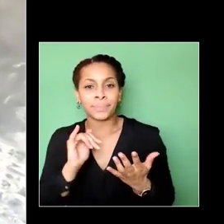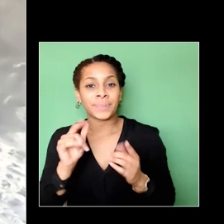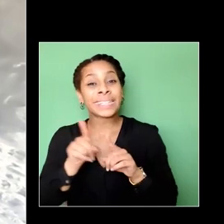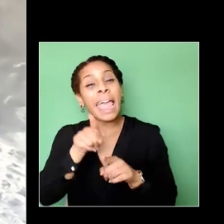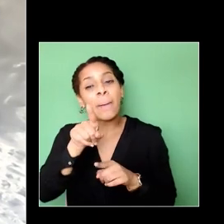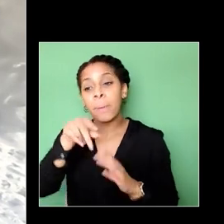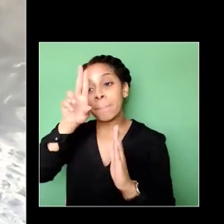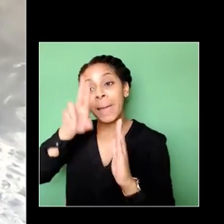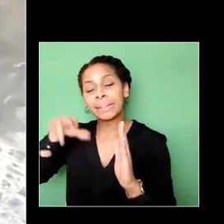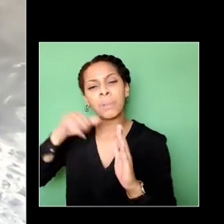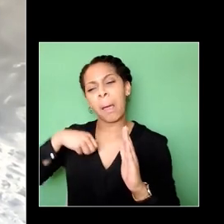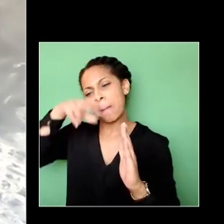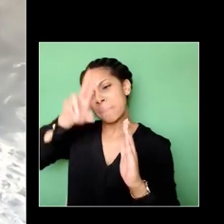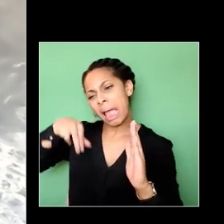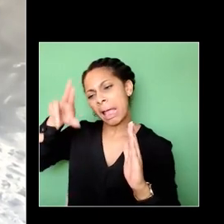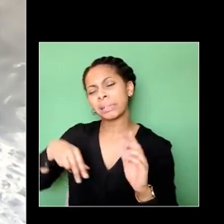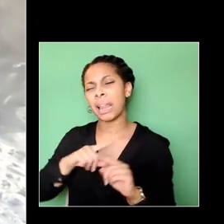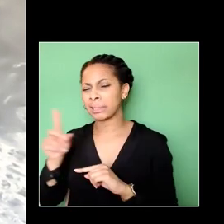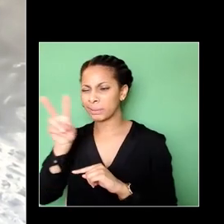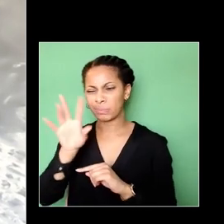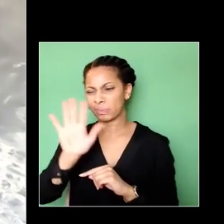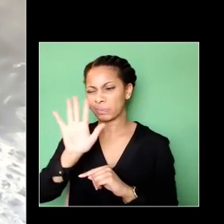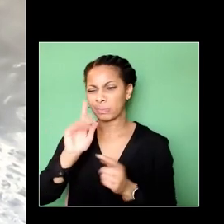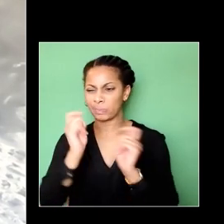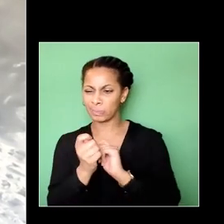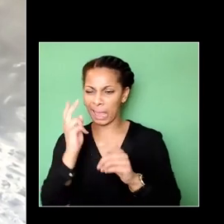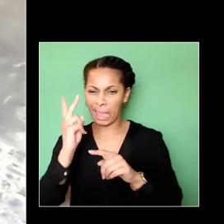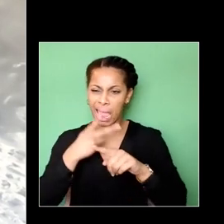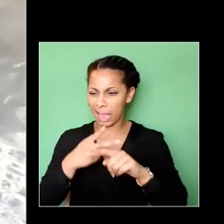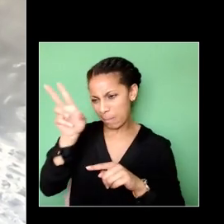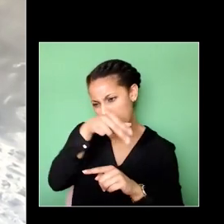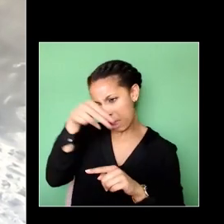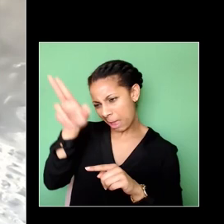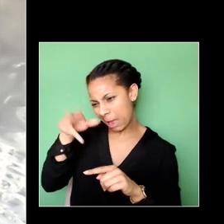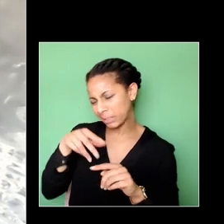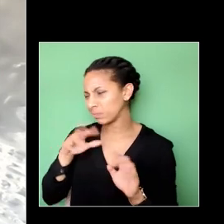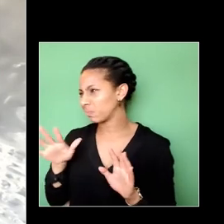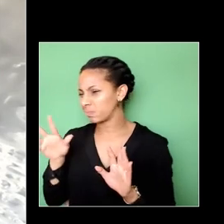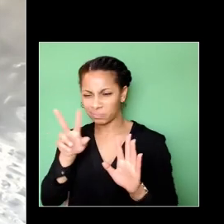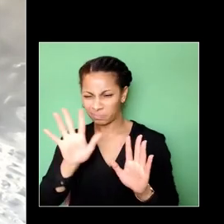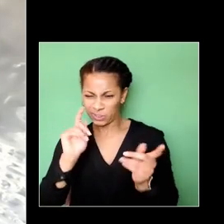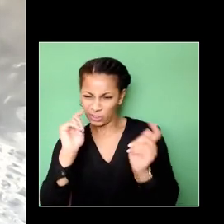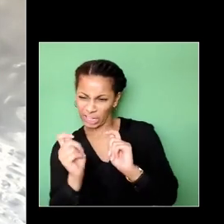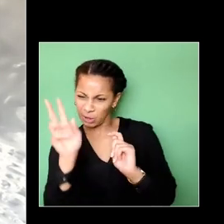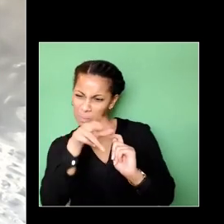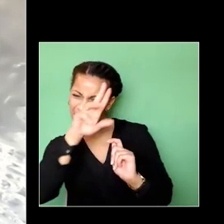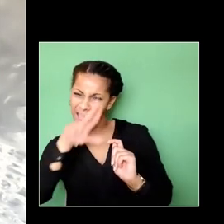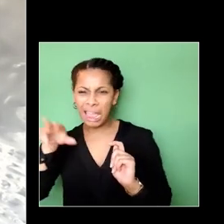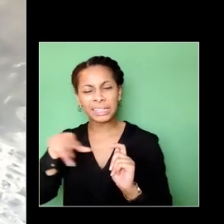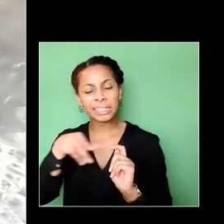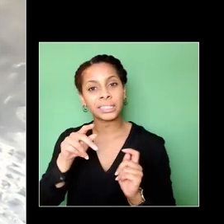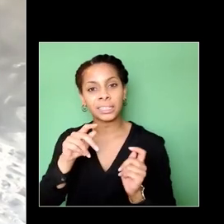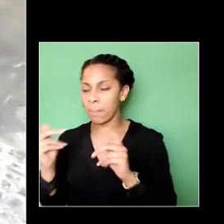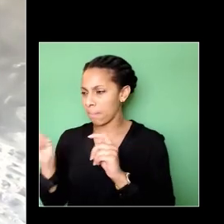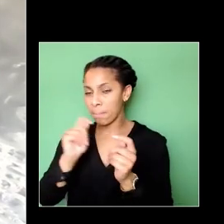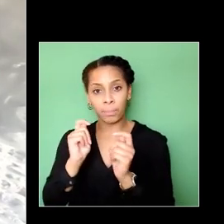things, rework things, completely transform it and turn it into something else, which isn't necessarily very good, but it's something